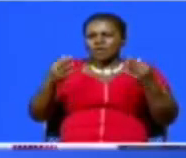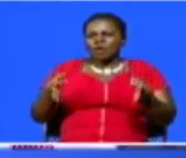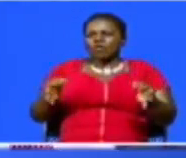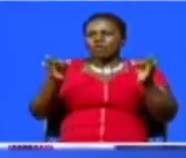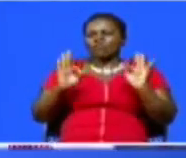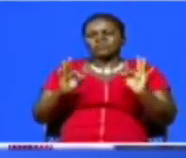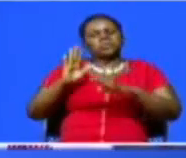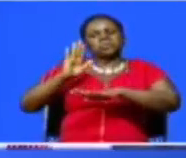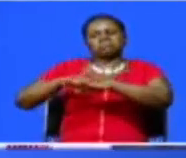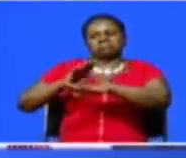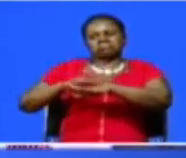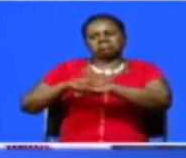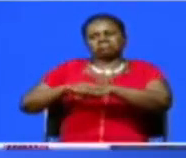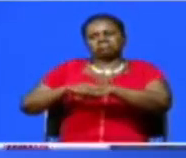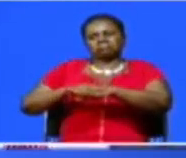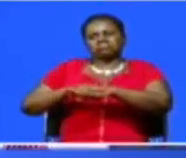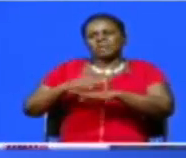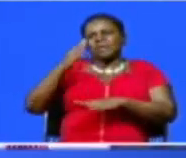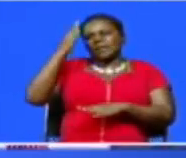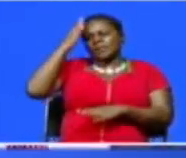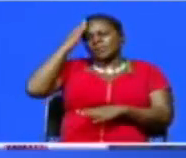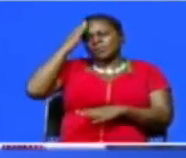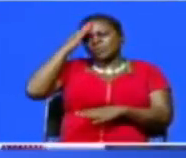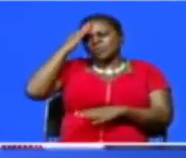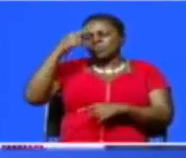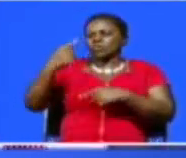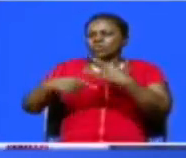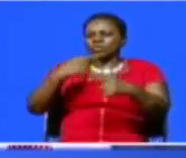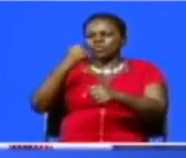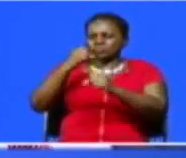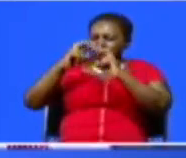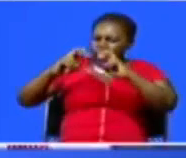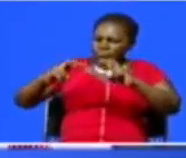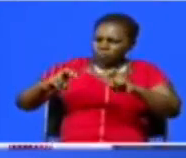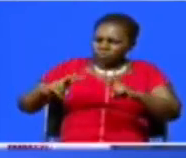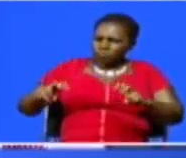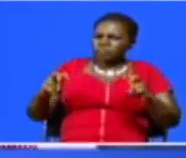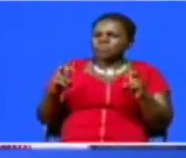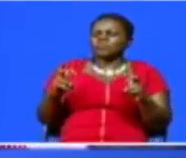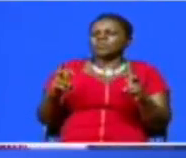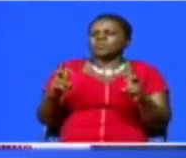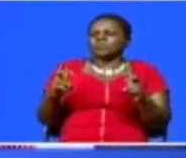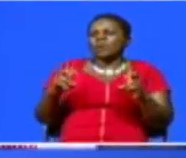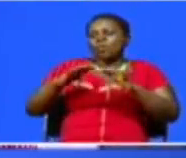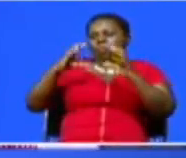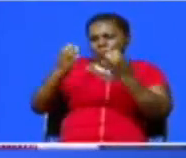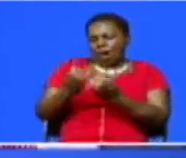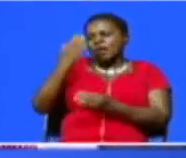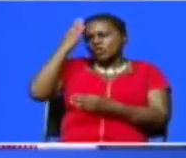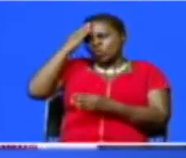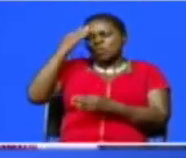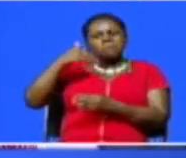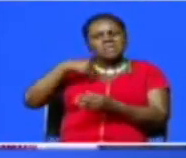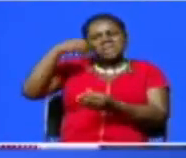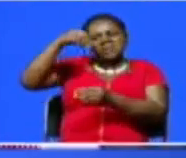have been very cooperative and I know they will continue doing investigation and the world will know that I have